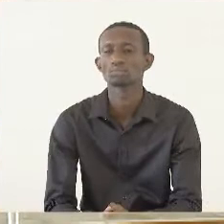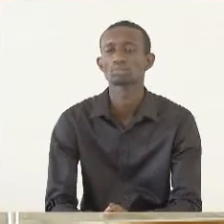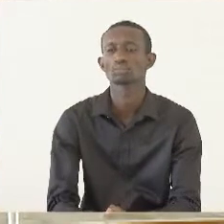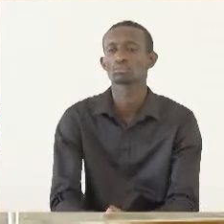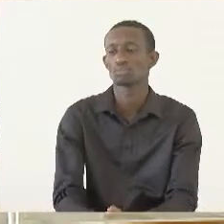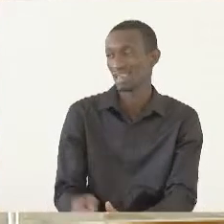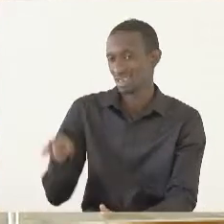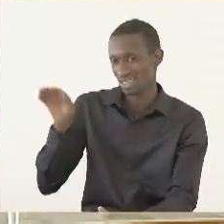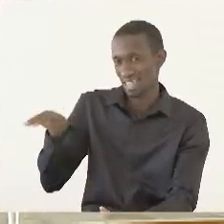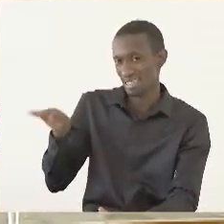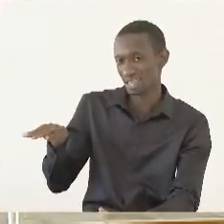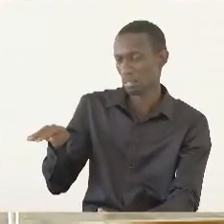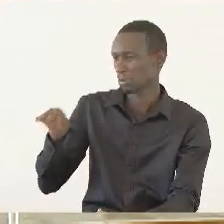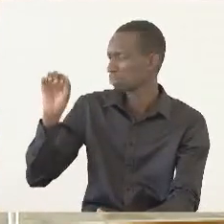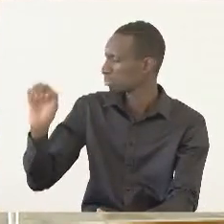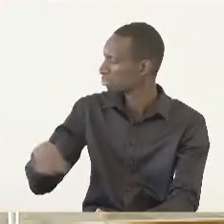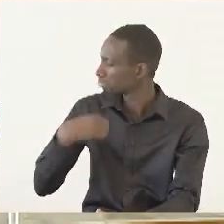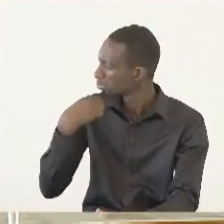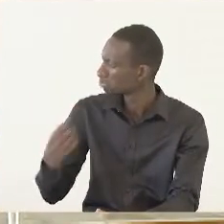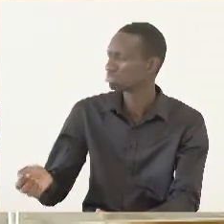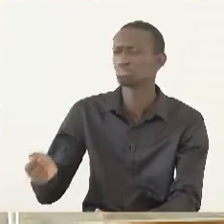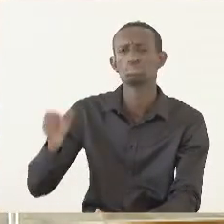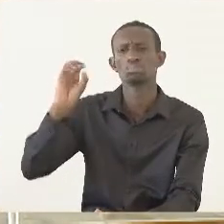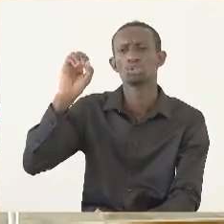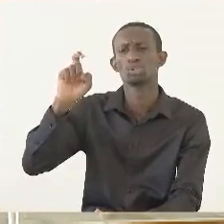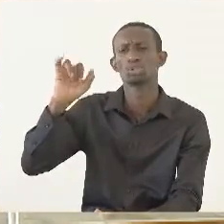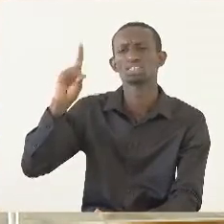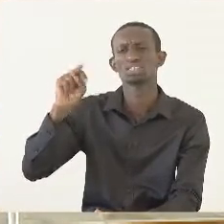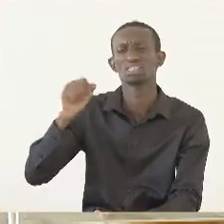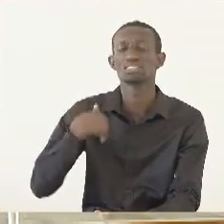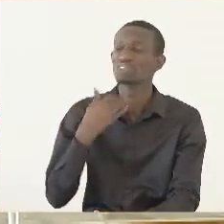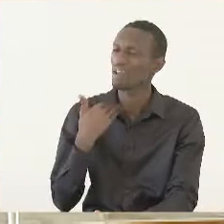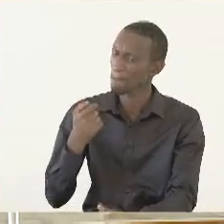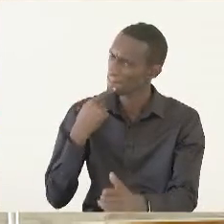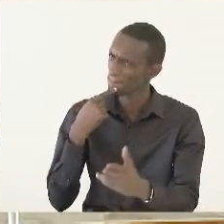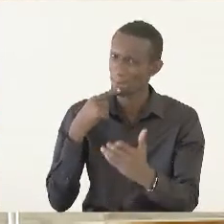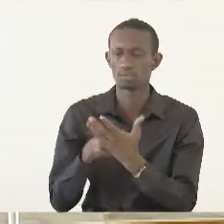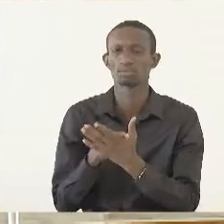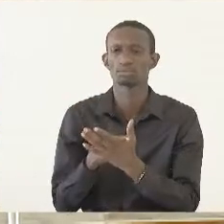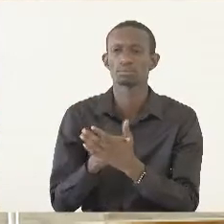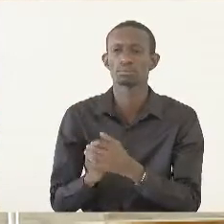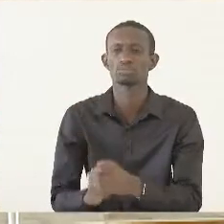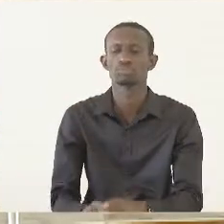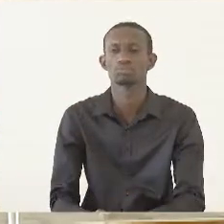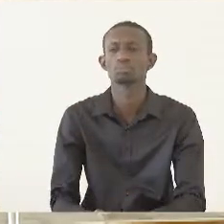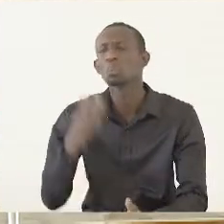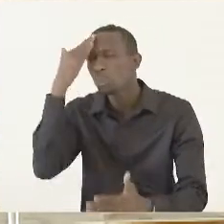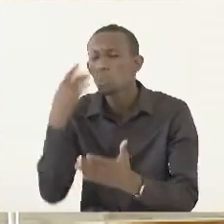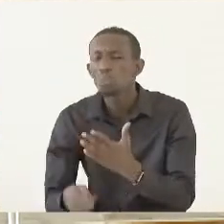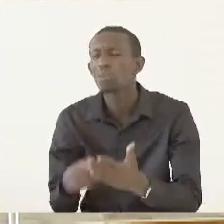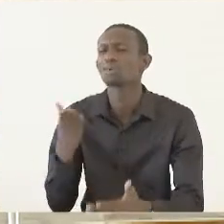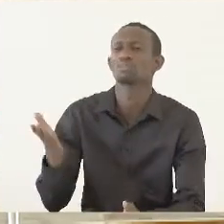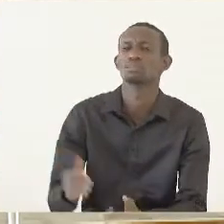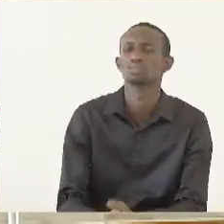be oxidized. That is what I wanted to emphasize. Why? When we are